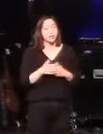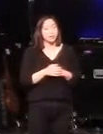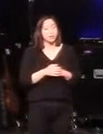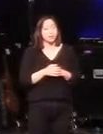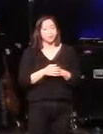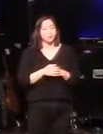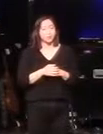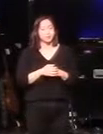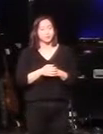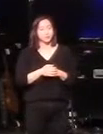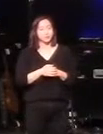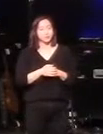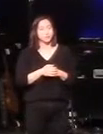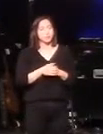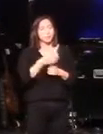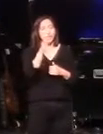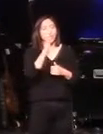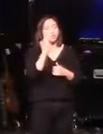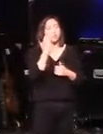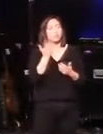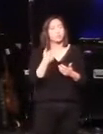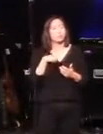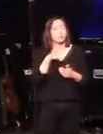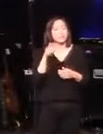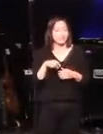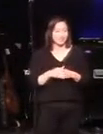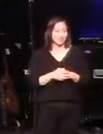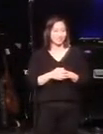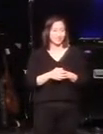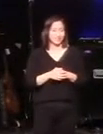I've had this image in my head all week long